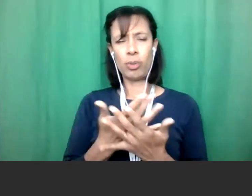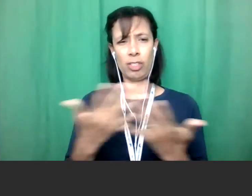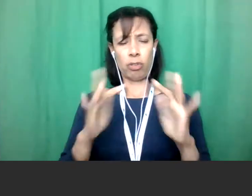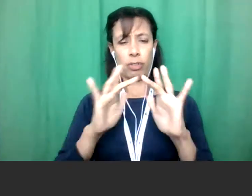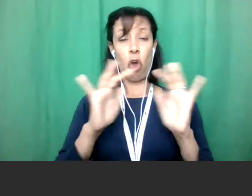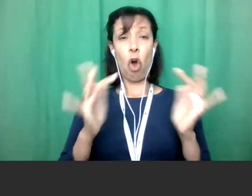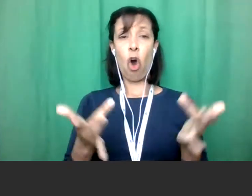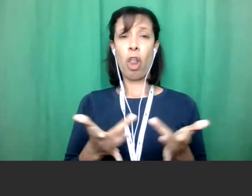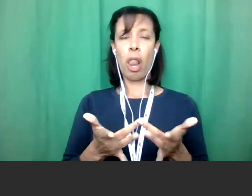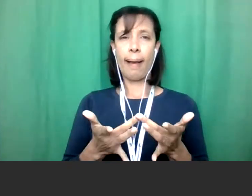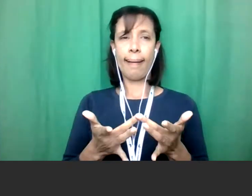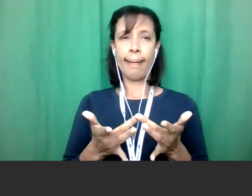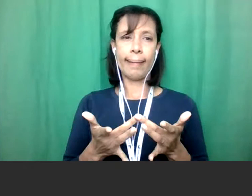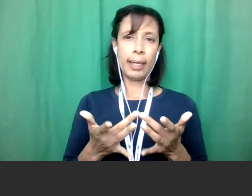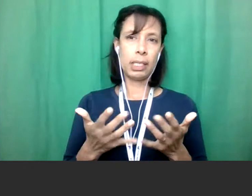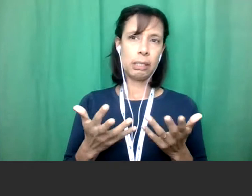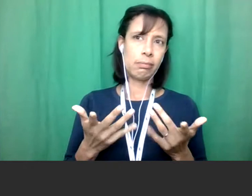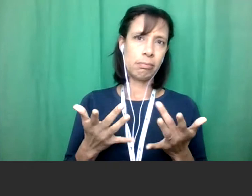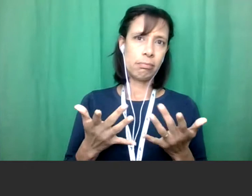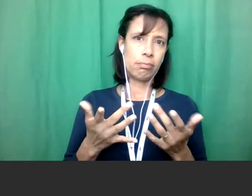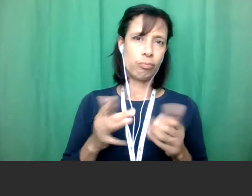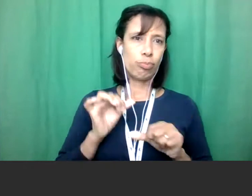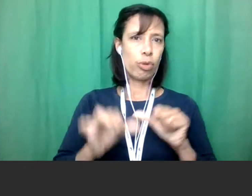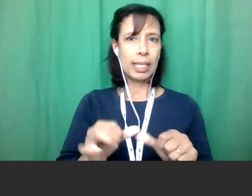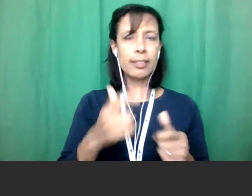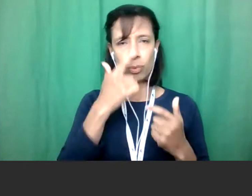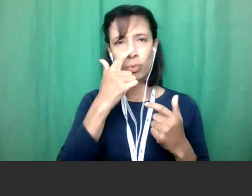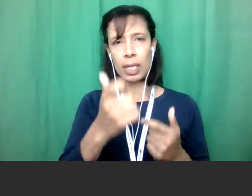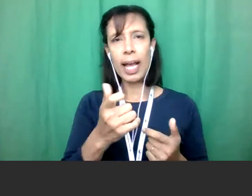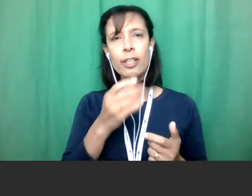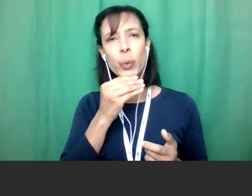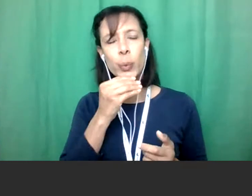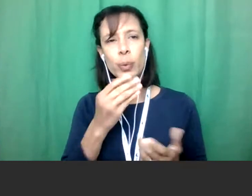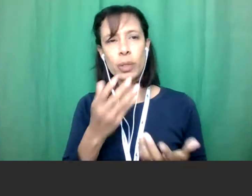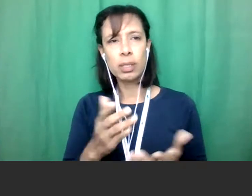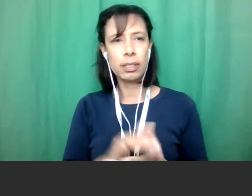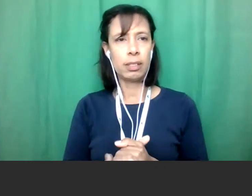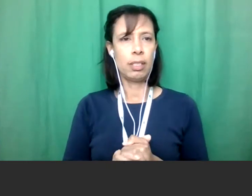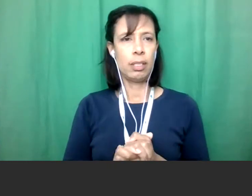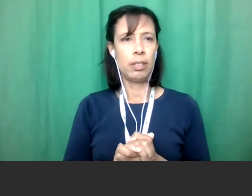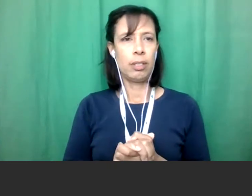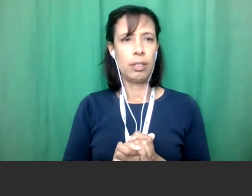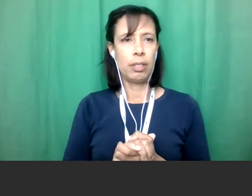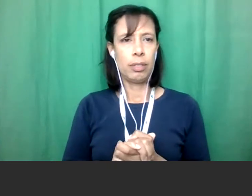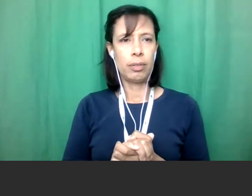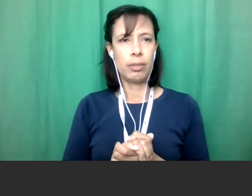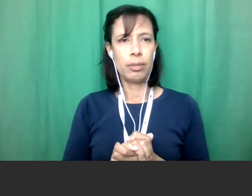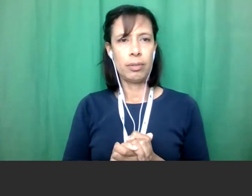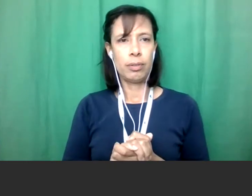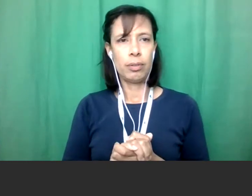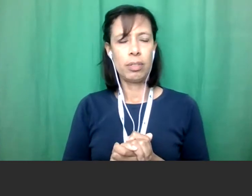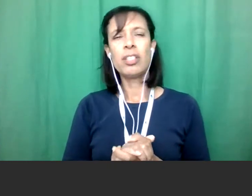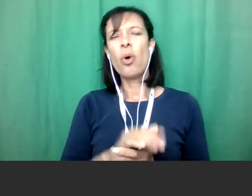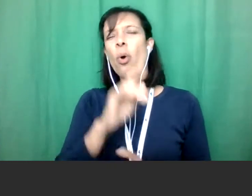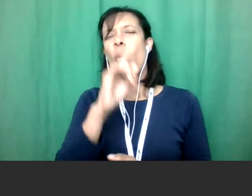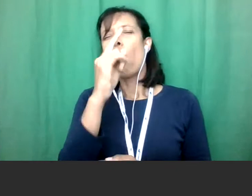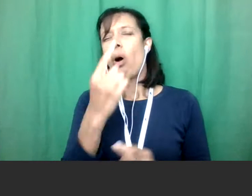mechanisms for carrying out your research. The one thing that might be difficult is doing live